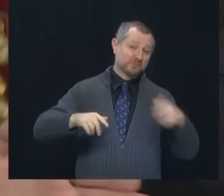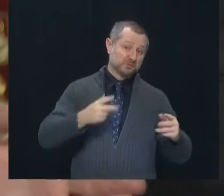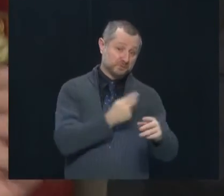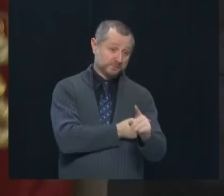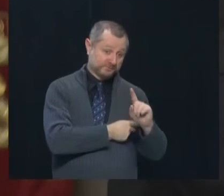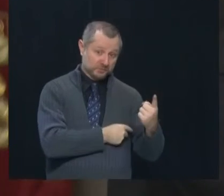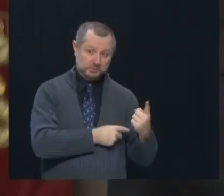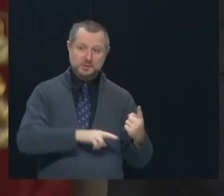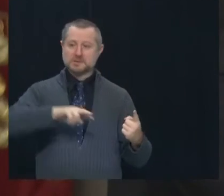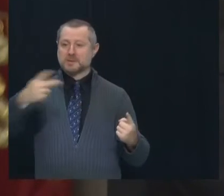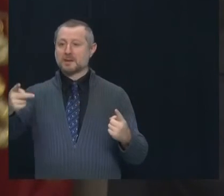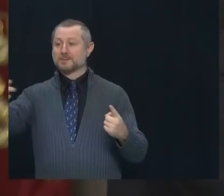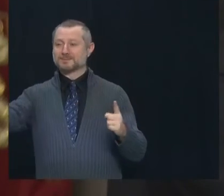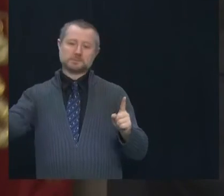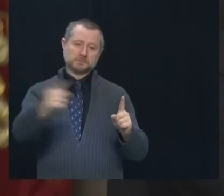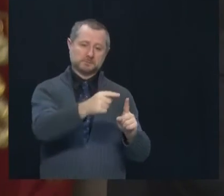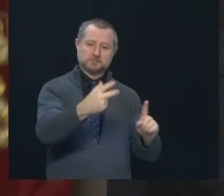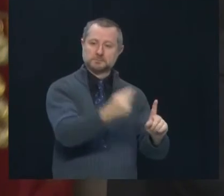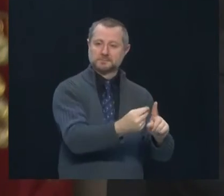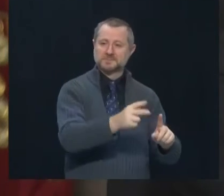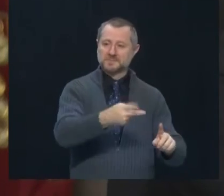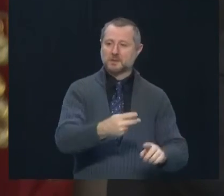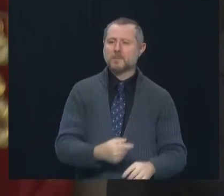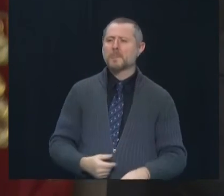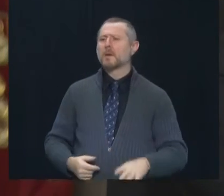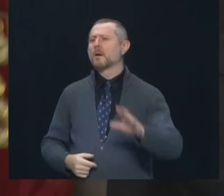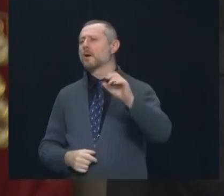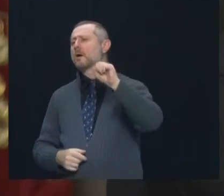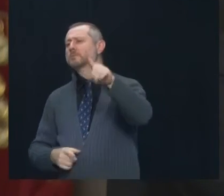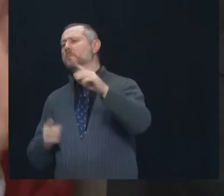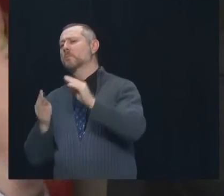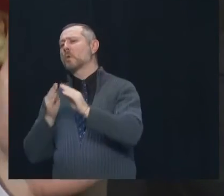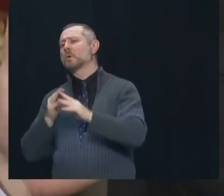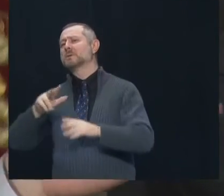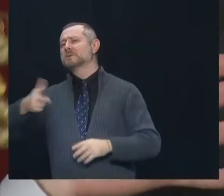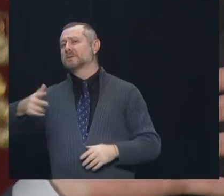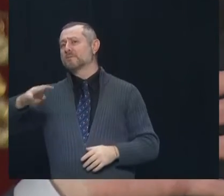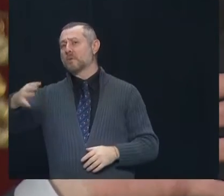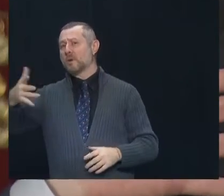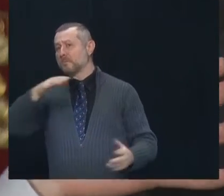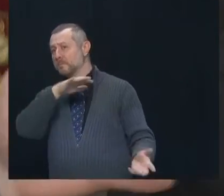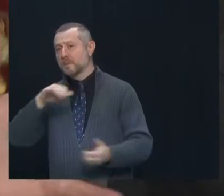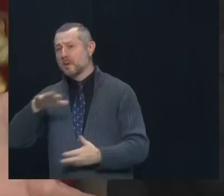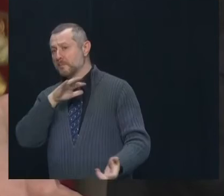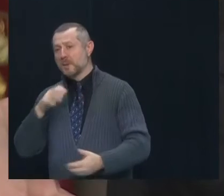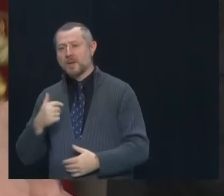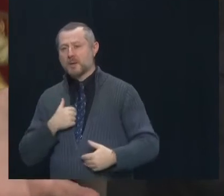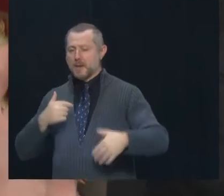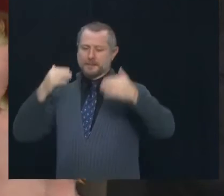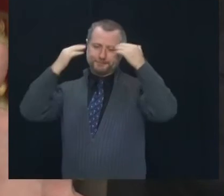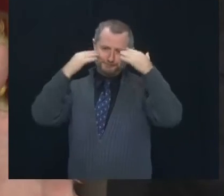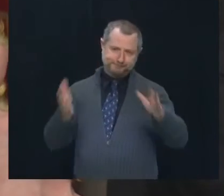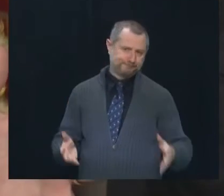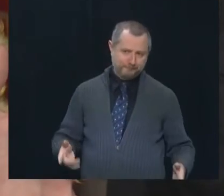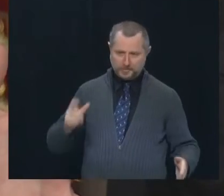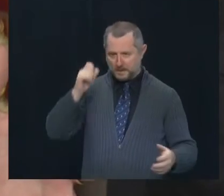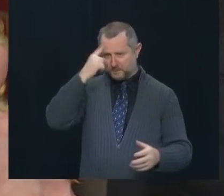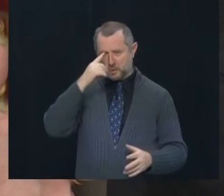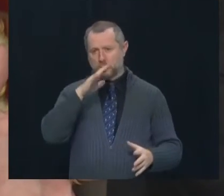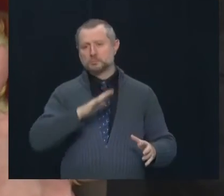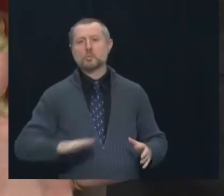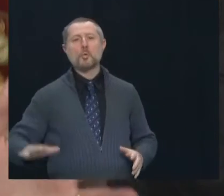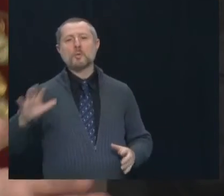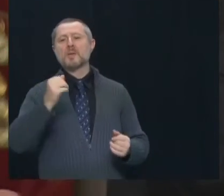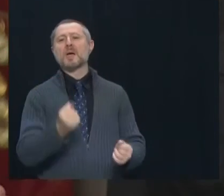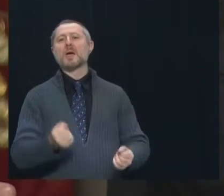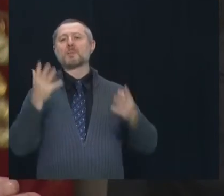it's 2 doses. But do we know anything about the additional tranches that No. are coming? So We have general ideas, as the governor's slide laid out, how many nationwide we expect in